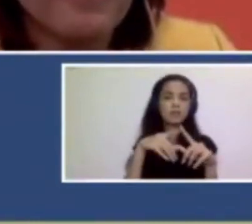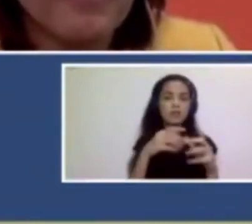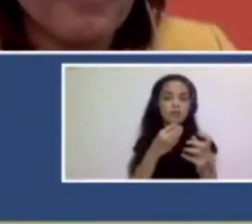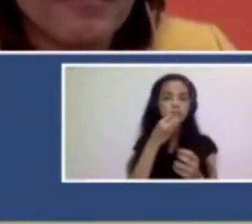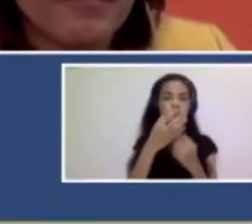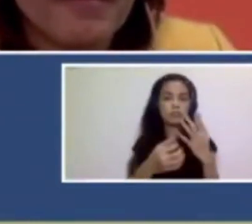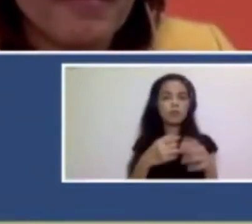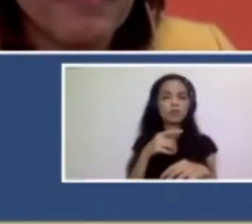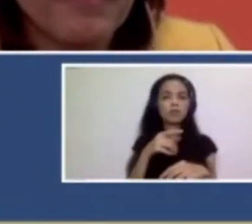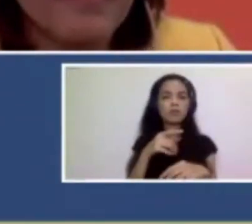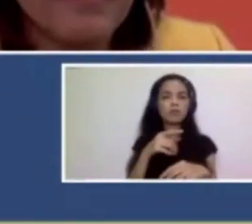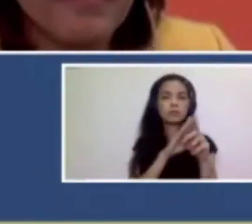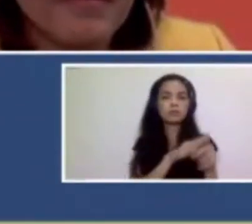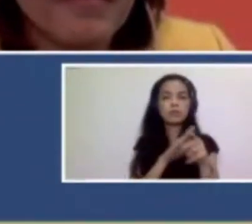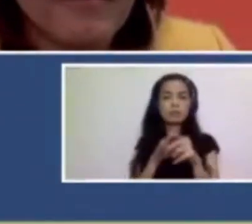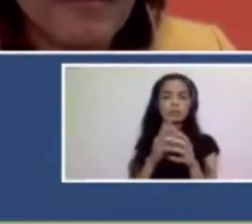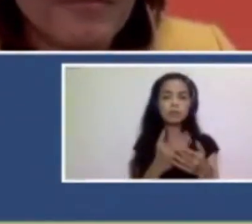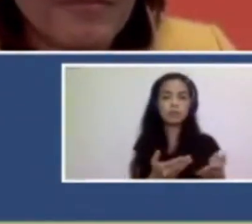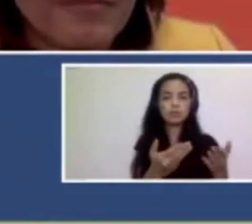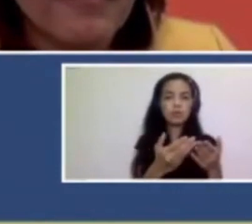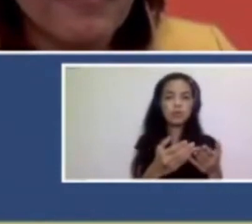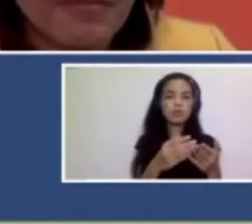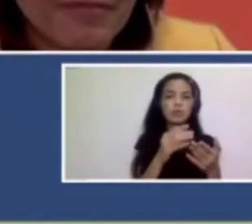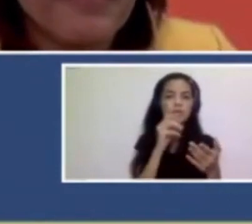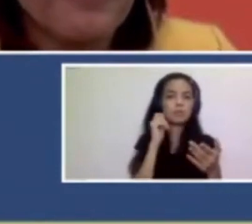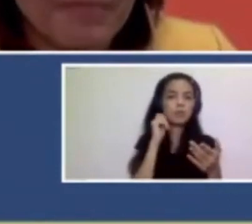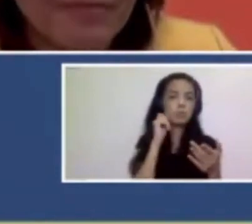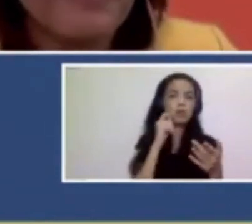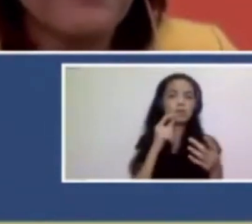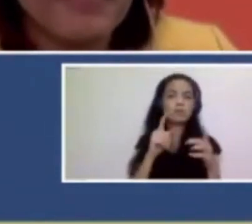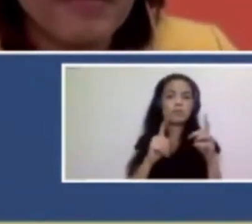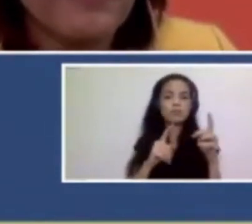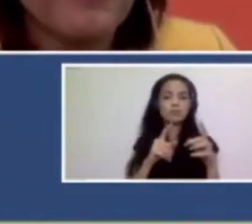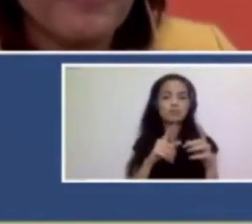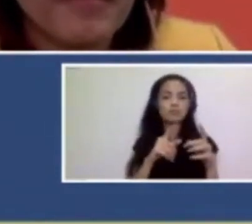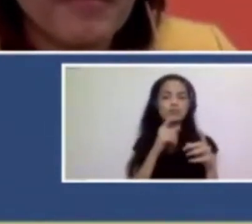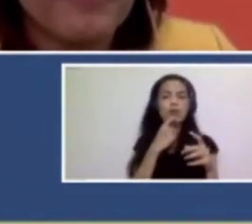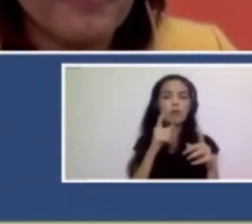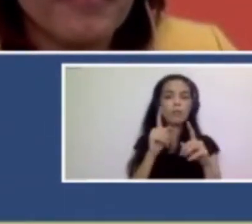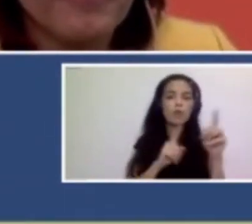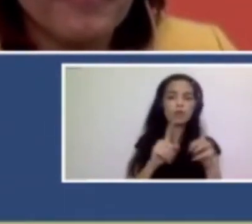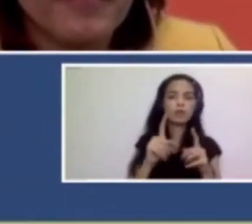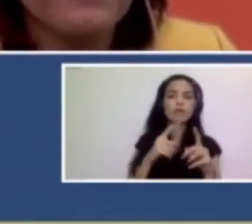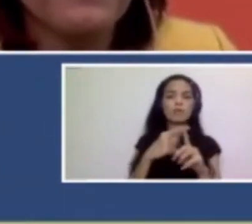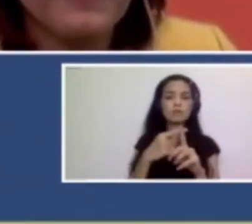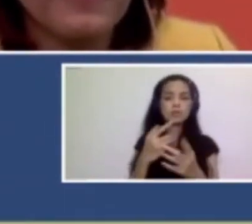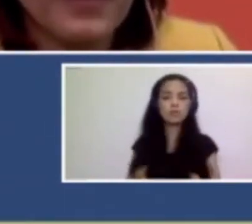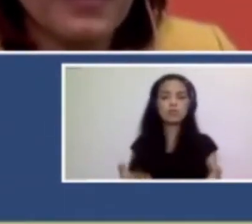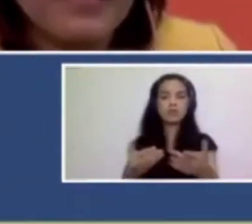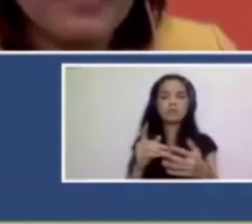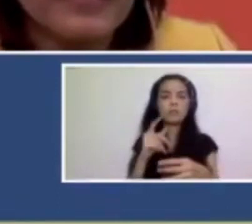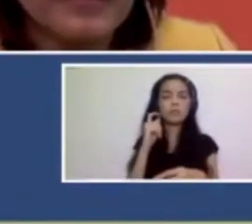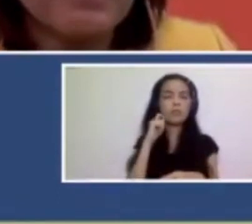the margins, either in political and societal spheres, because of the stereotype that they are too emotional